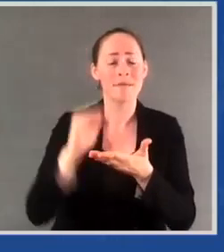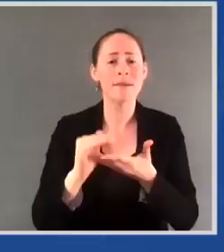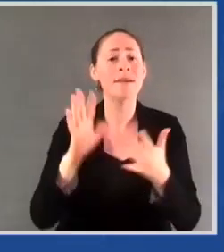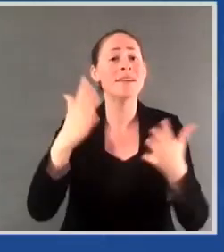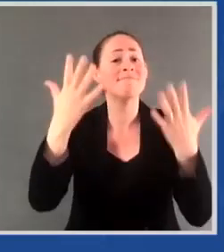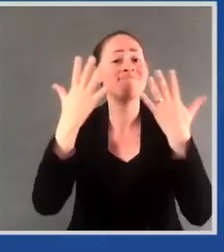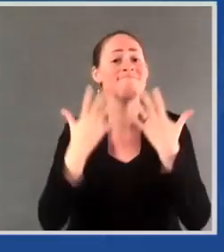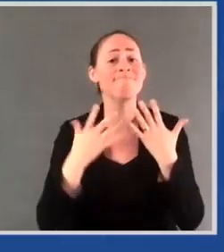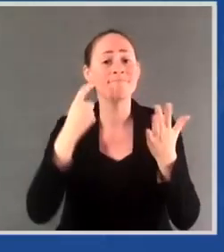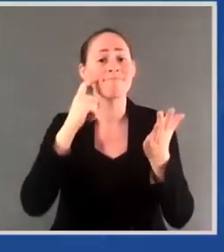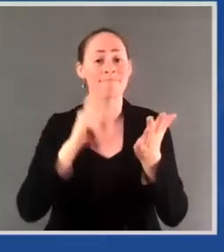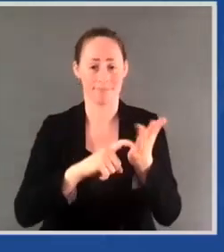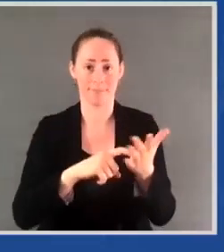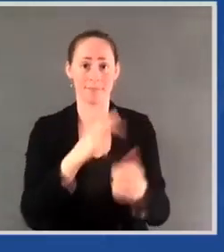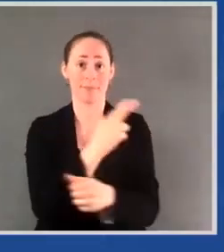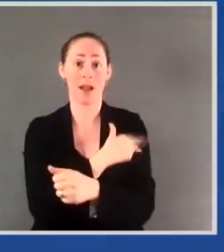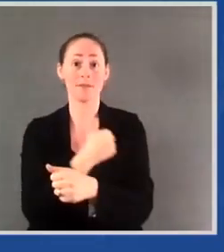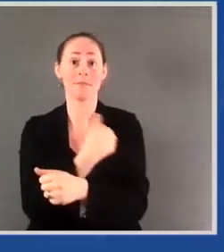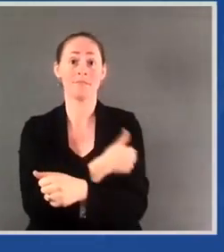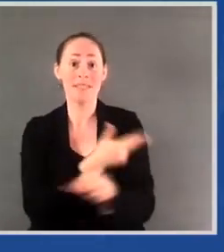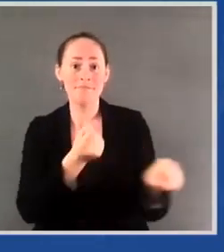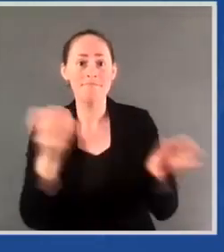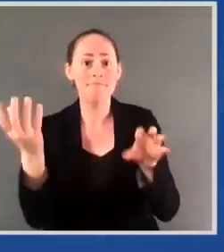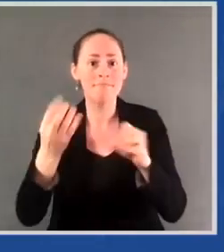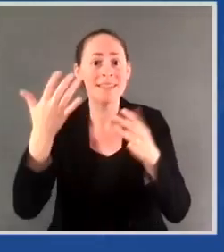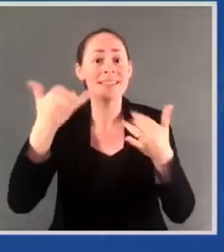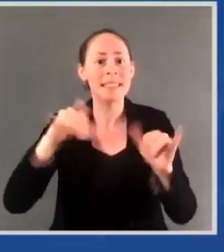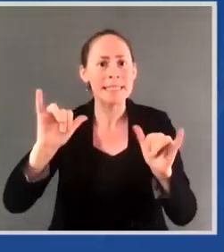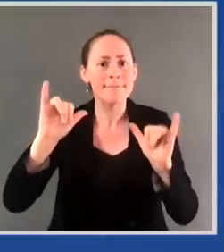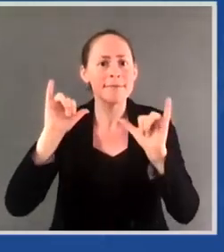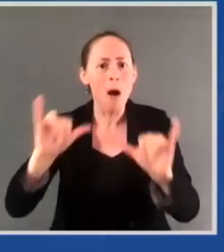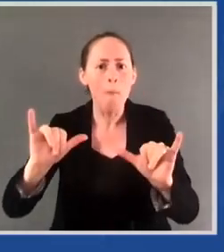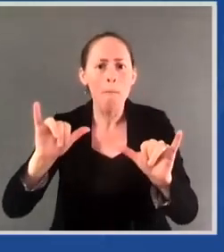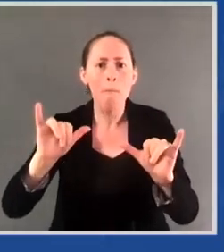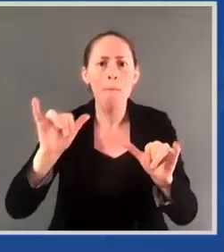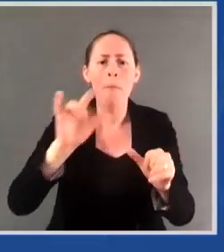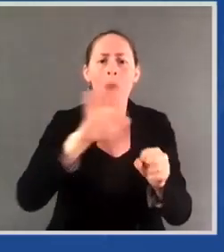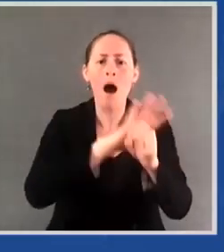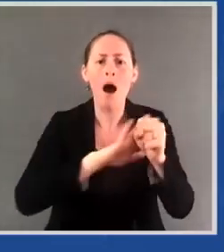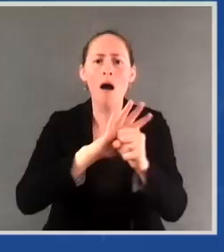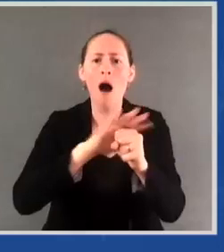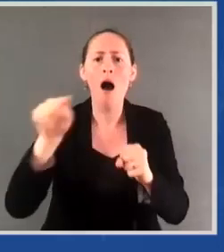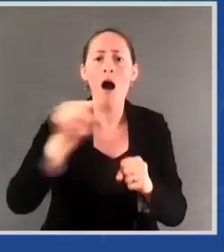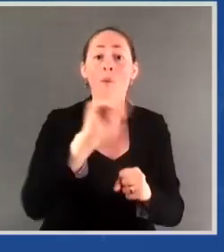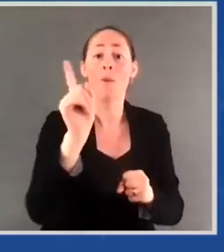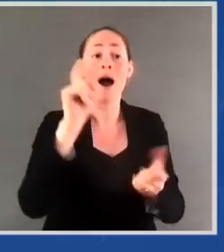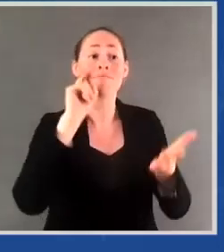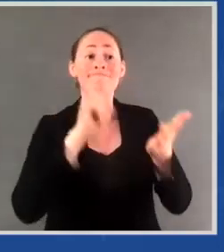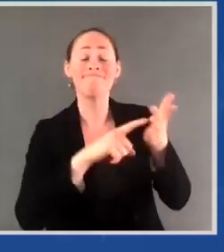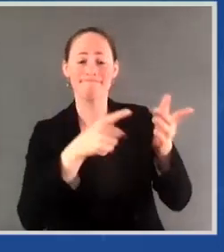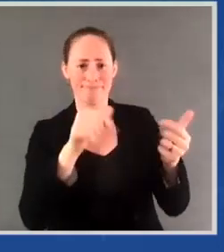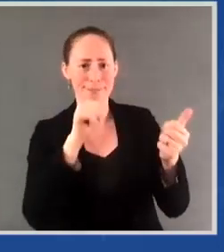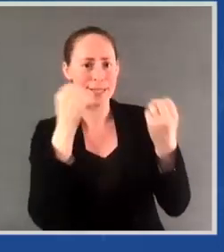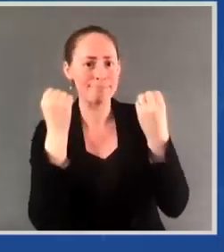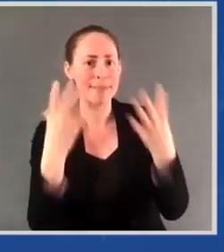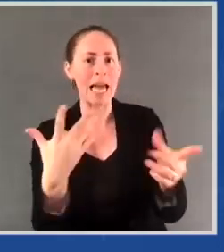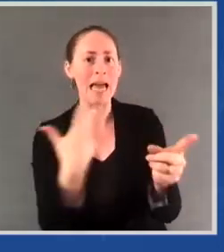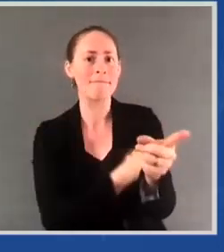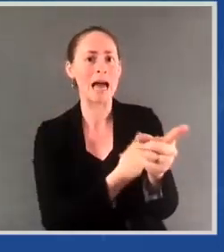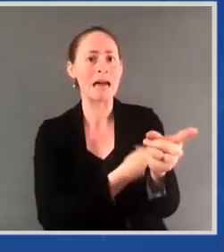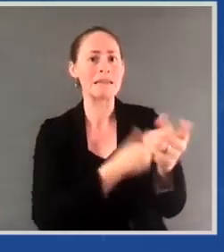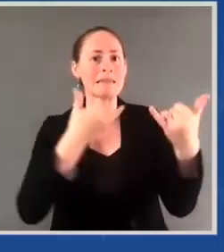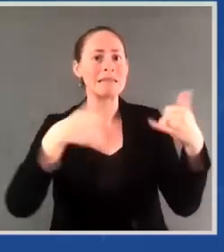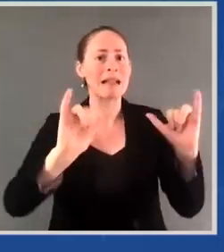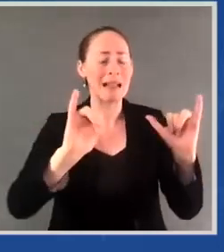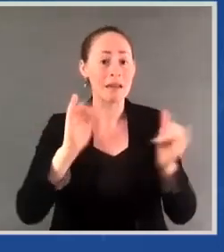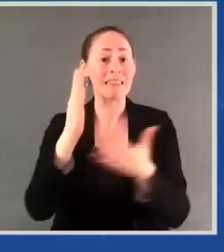not going down in many places in the lower vaccination rate states. They're actually going up in some places. A